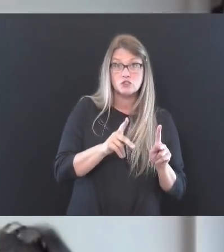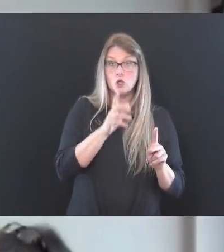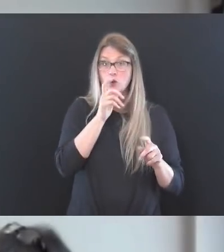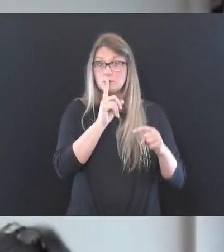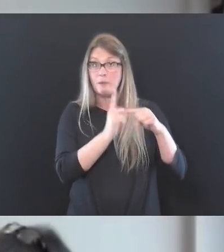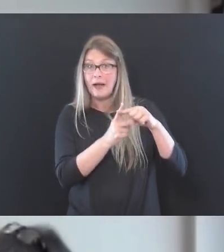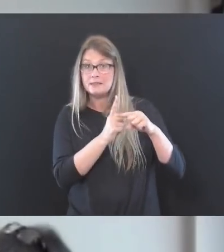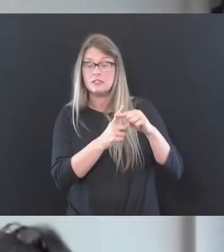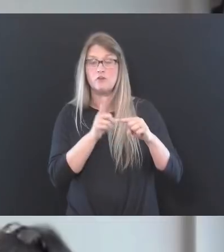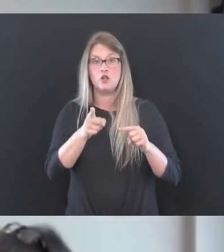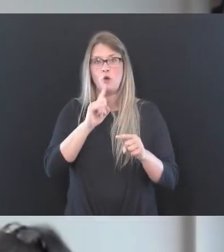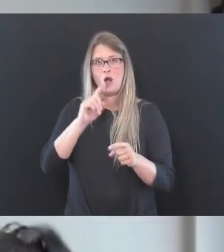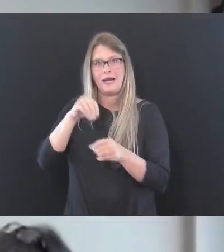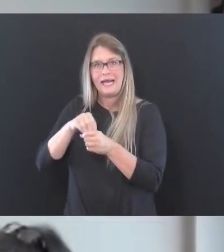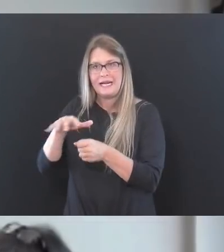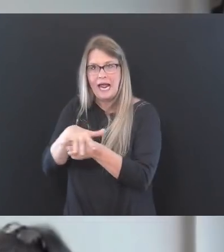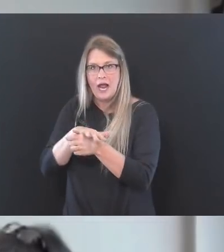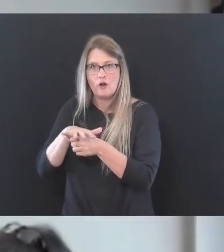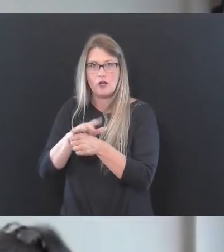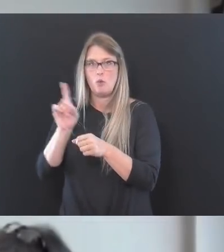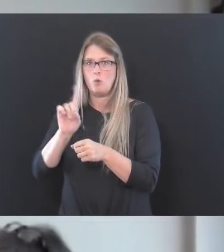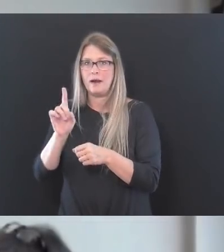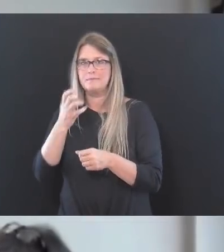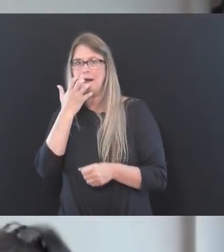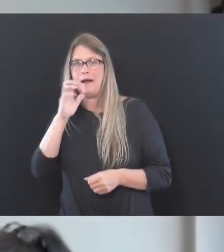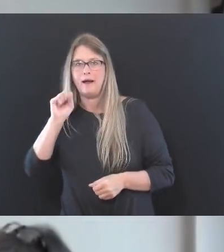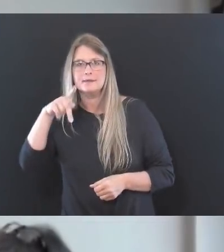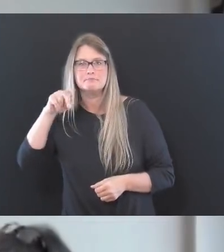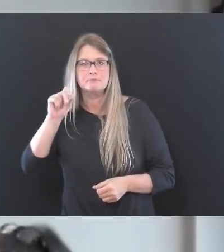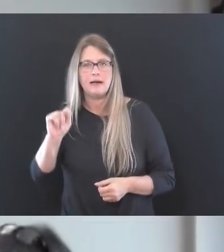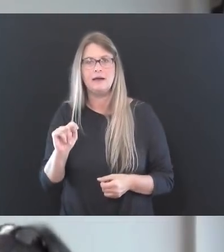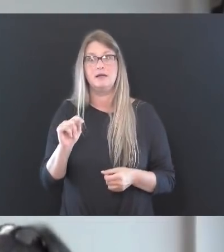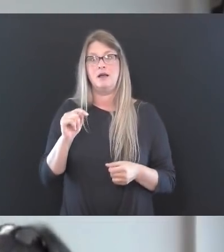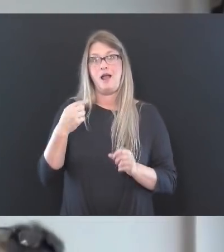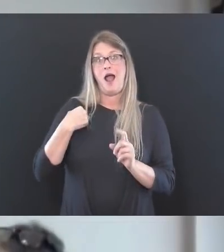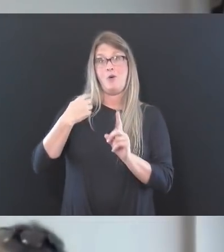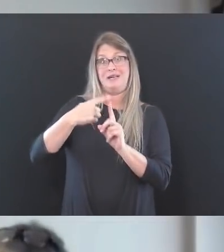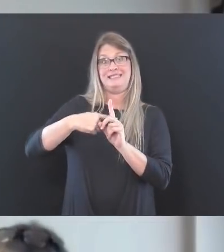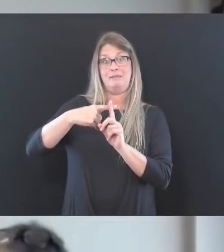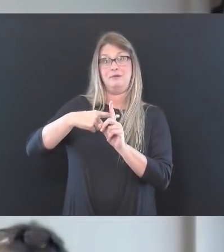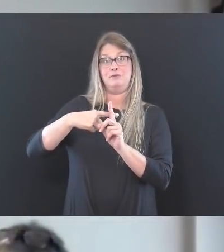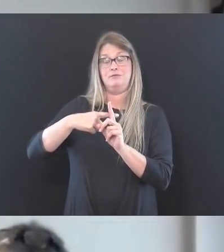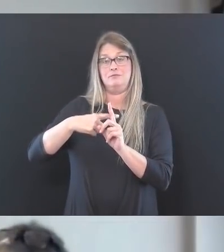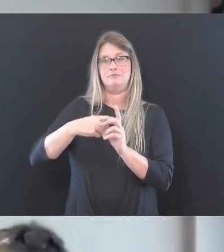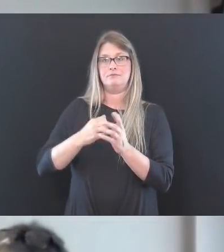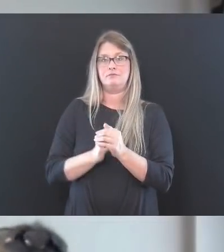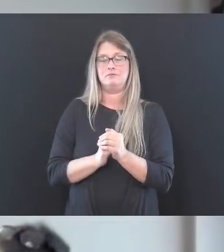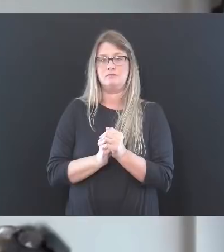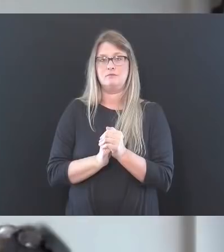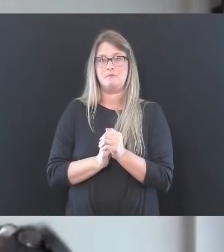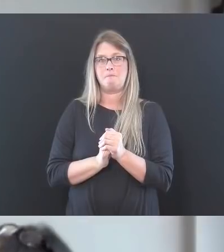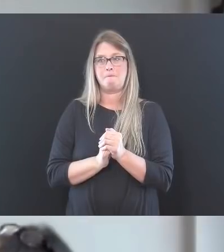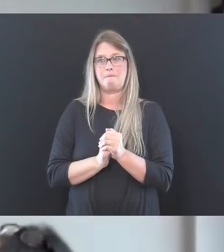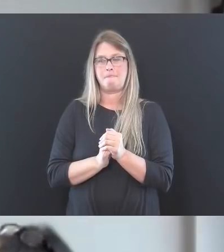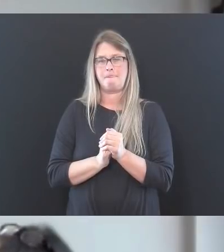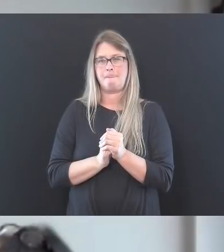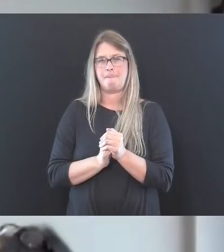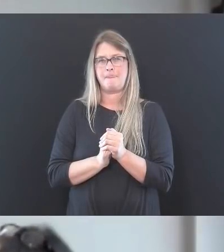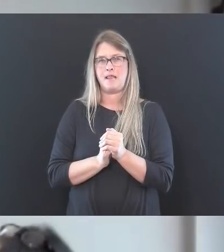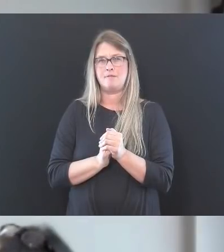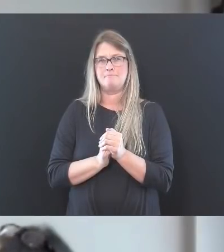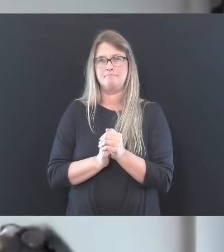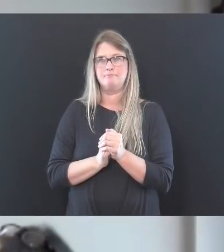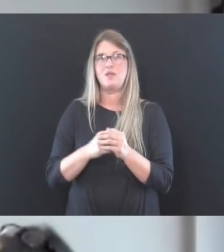an area that has a cluster. The temperatures that we use are actually a little more restrictive than